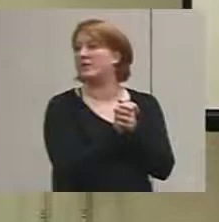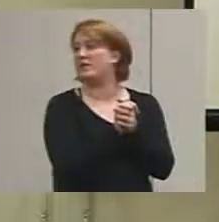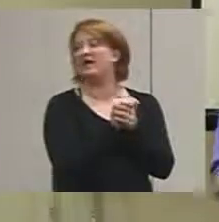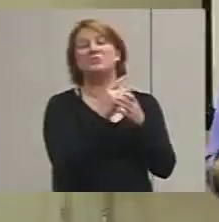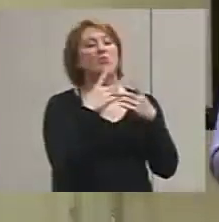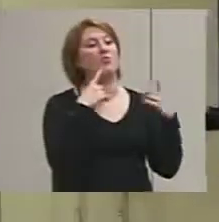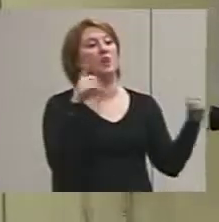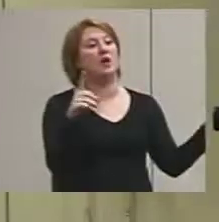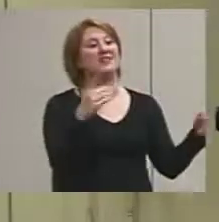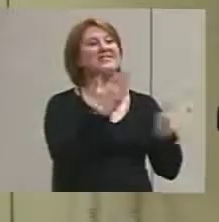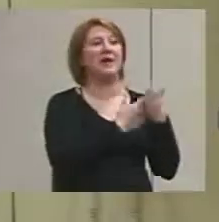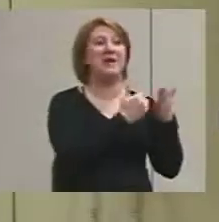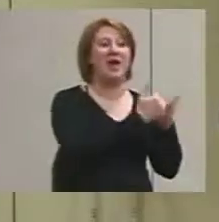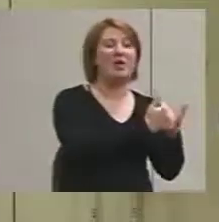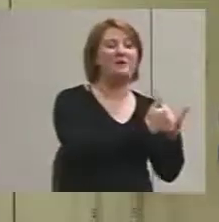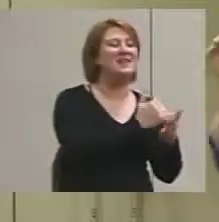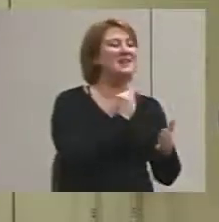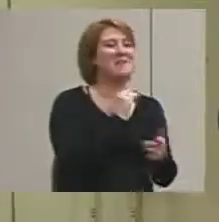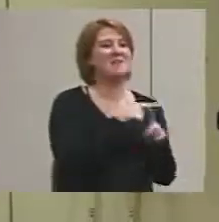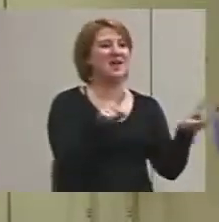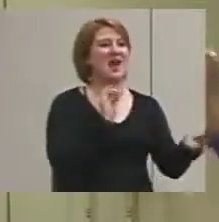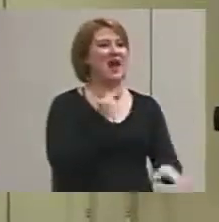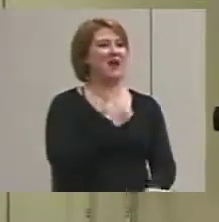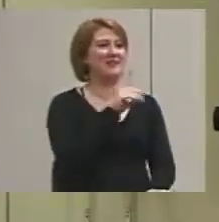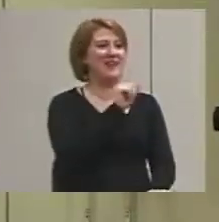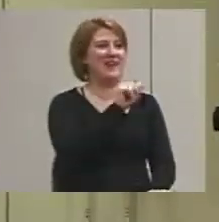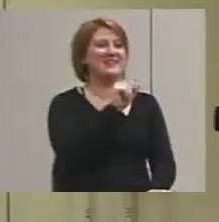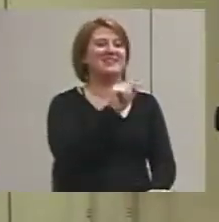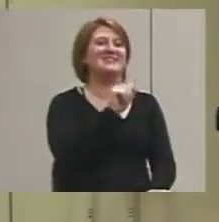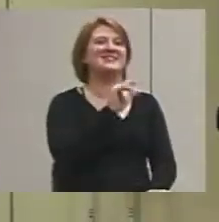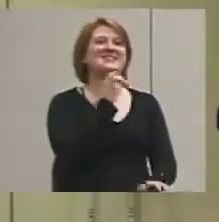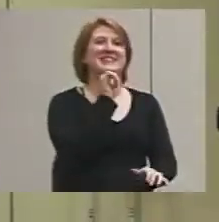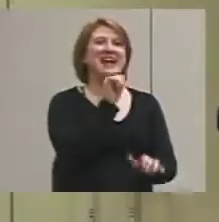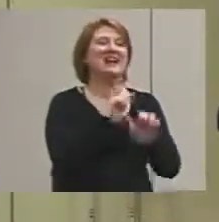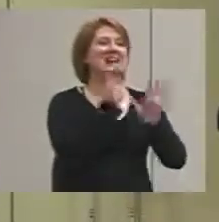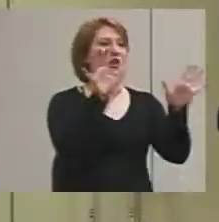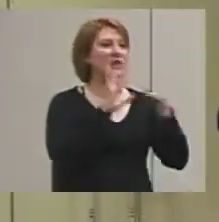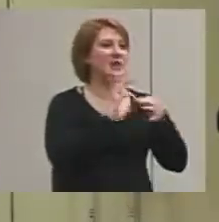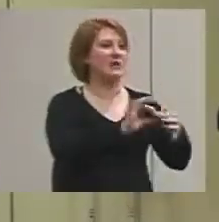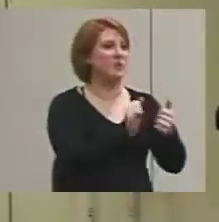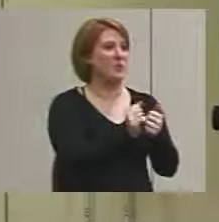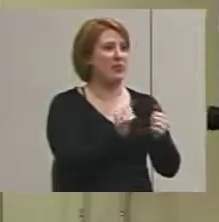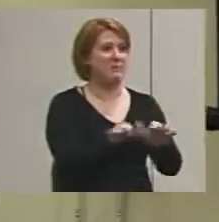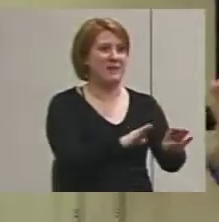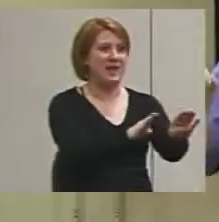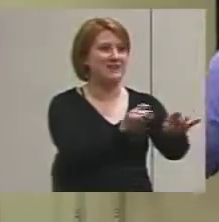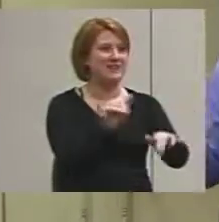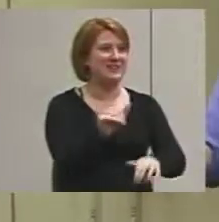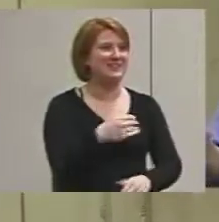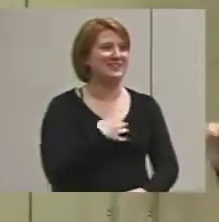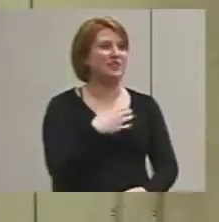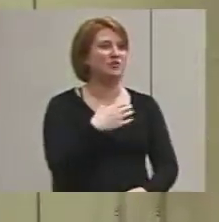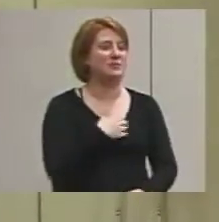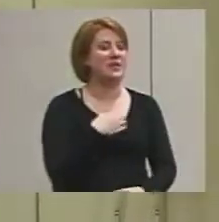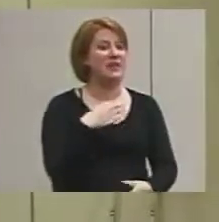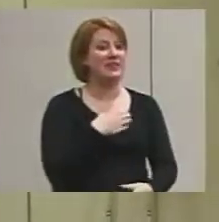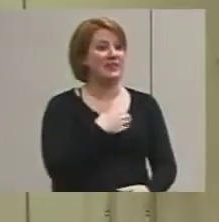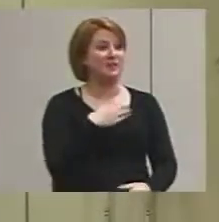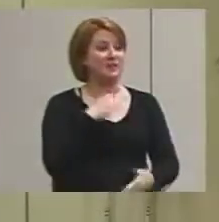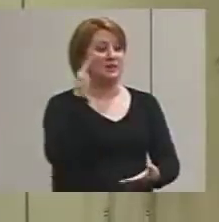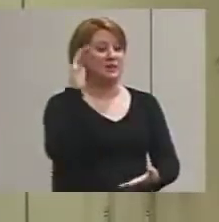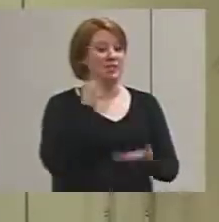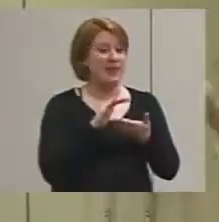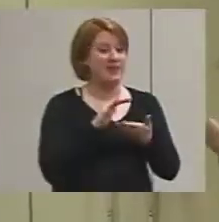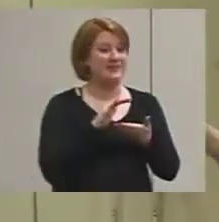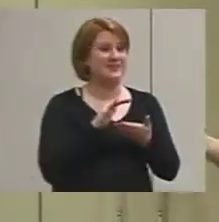to be helping, but I feel like our data is not really clearly connected with some of the behaviors, and the tantrums are less what